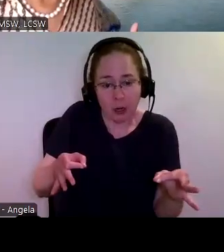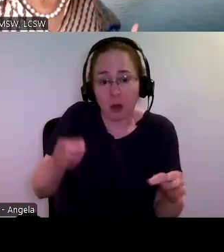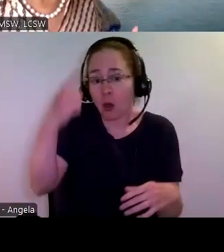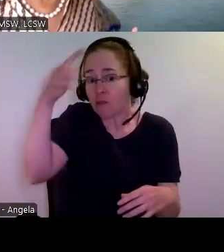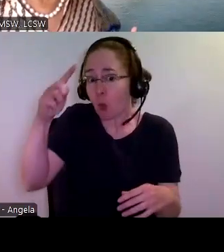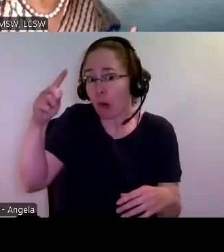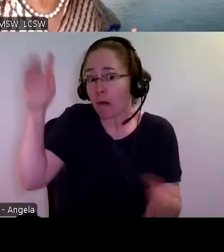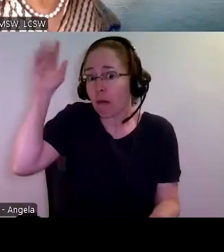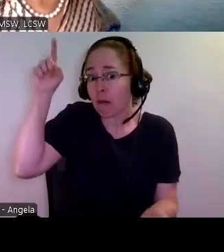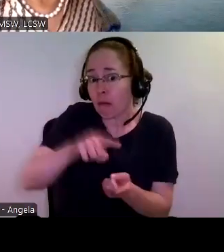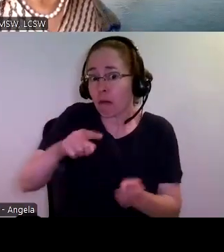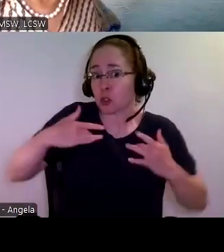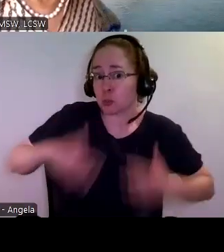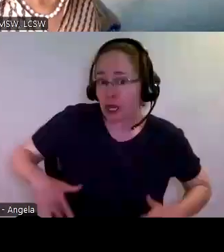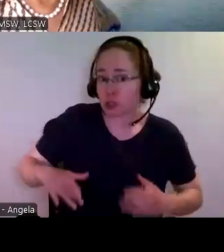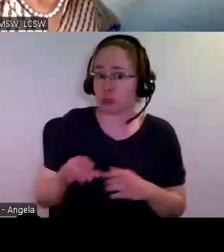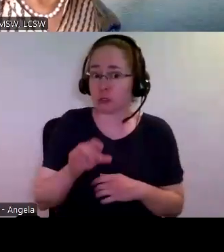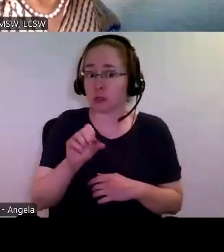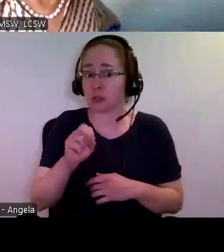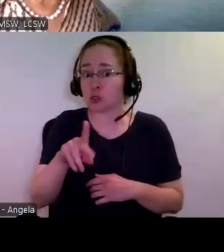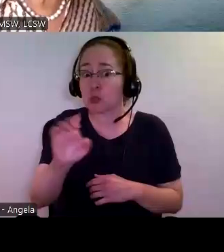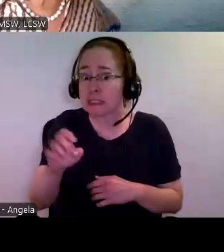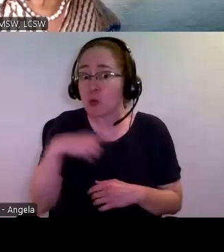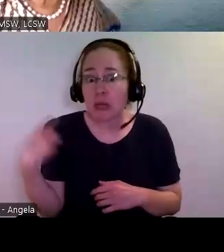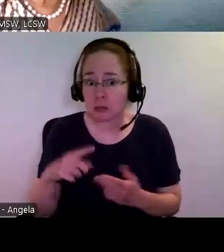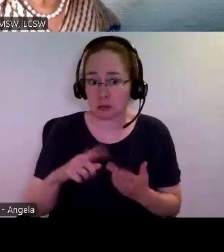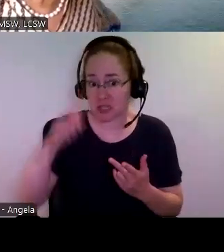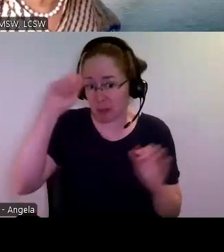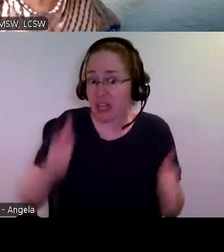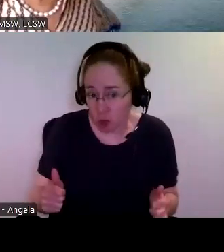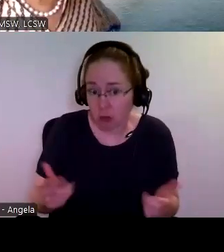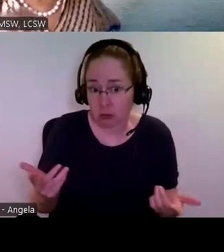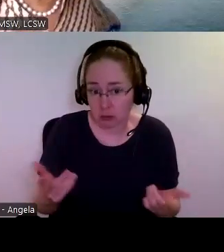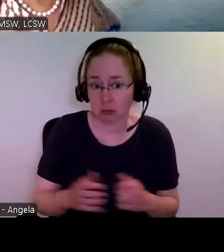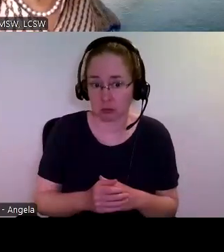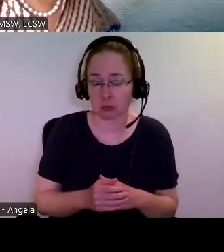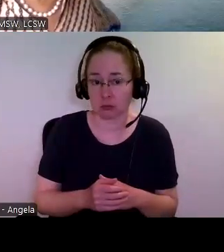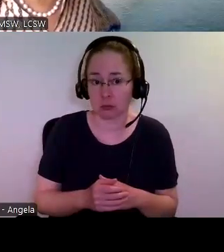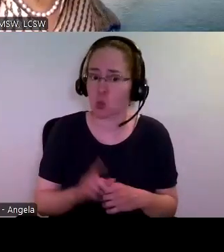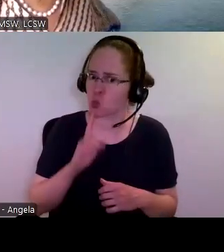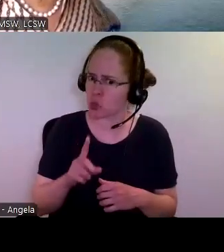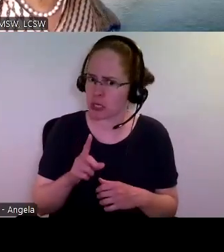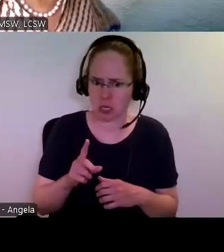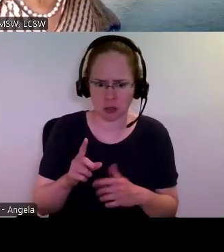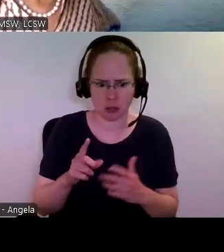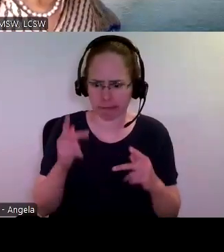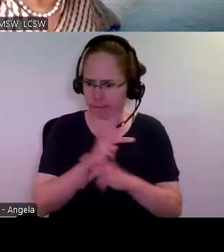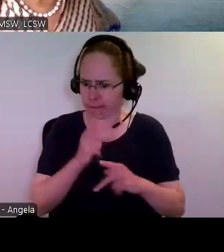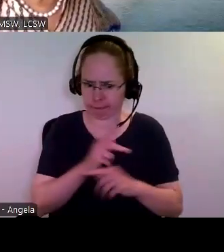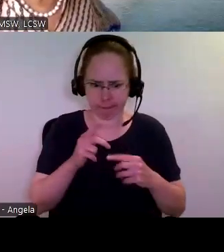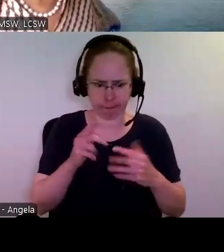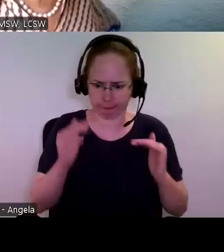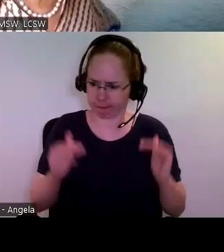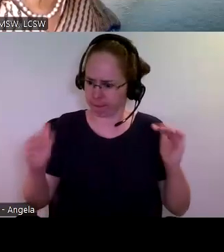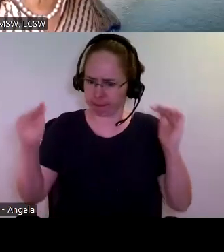mitigating depression, suicide risk, and dementia? So really working way upstream to identify what